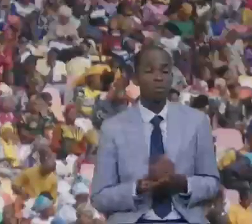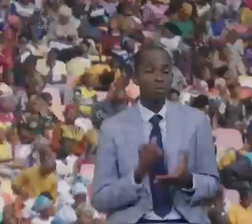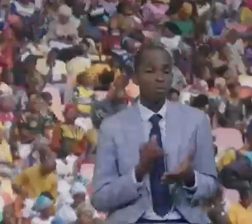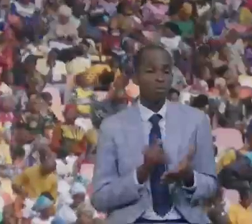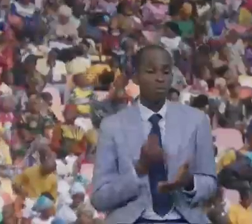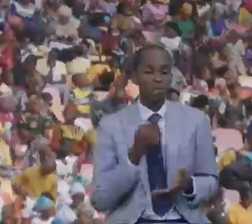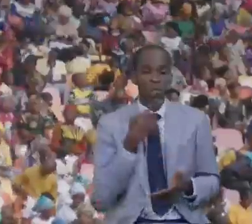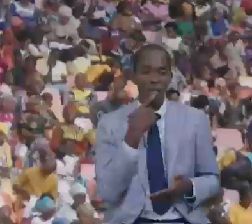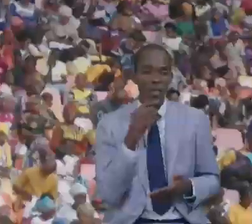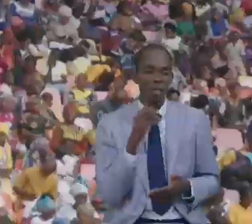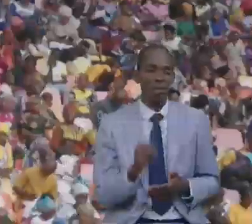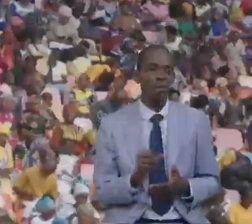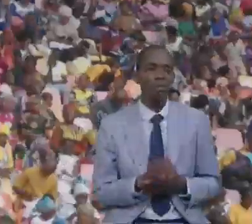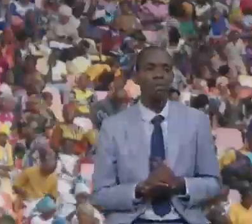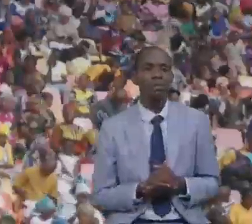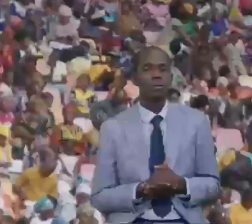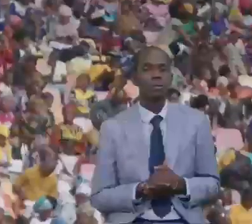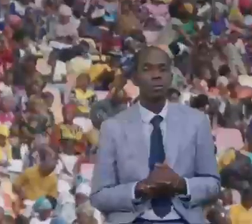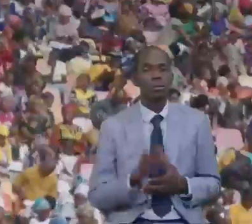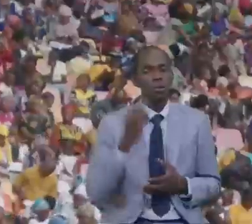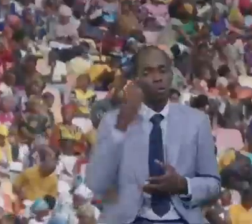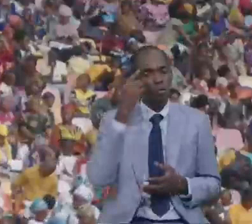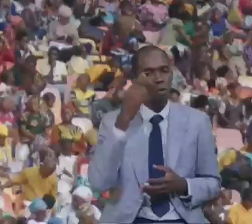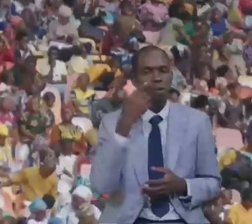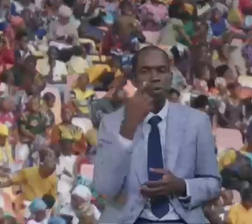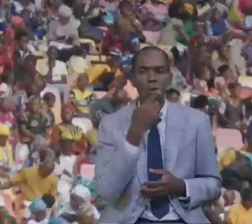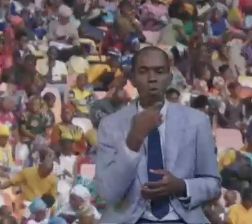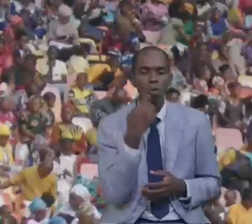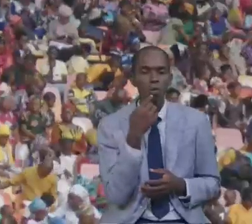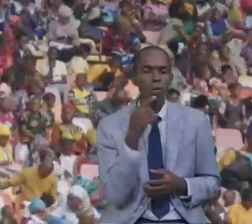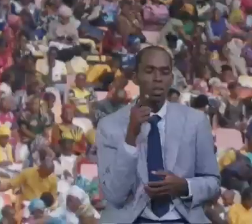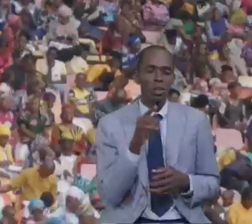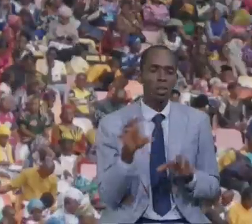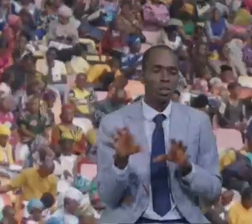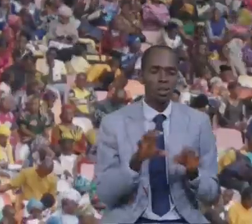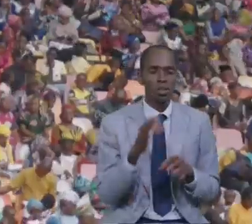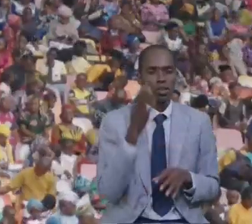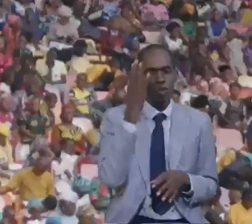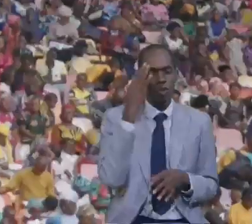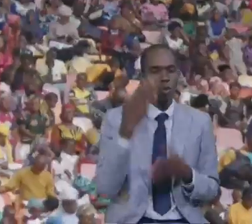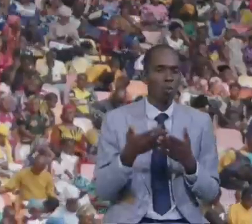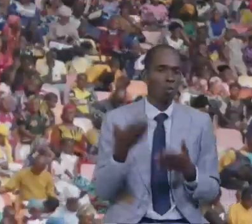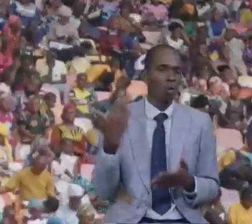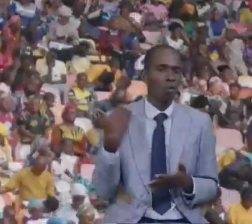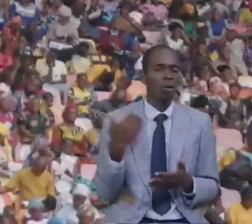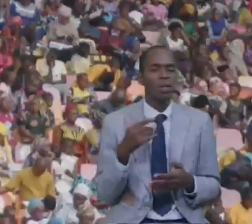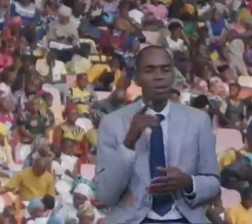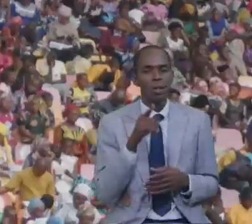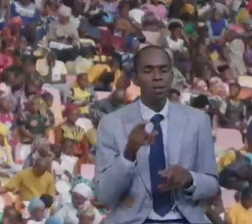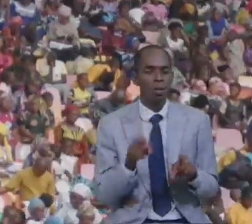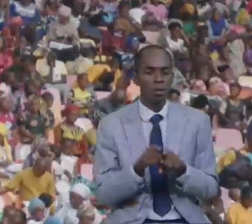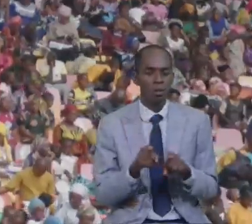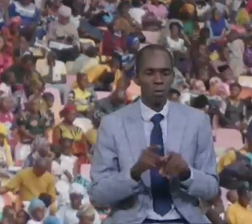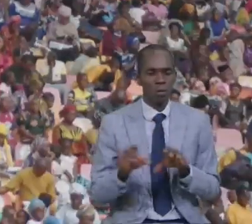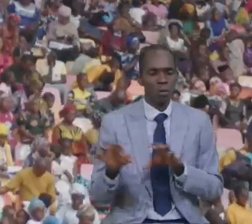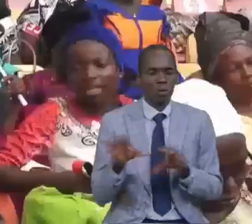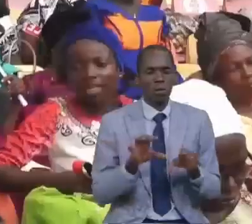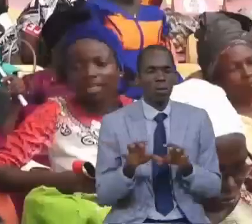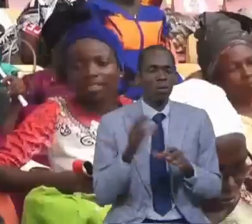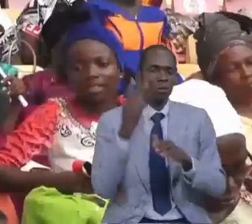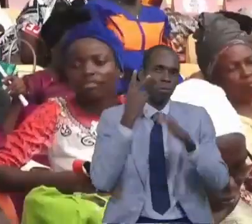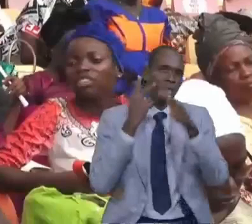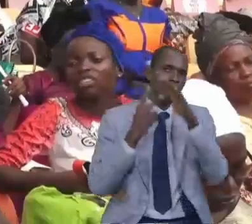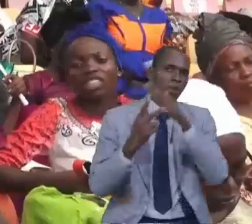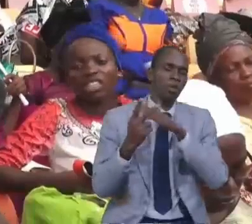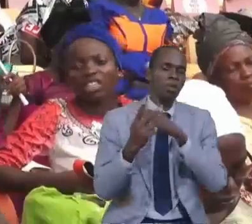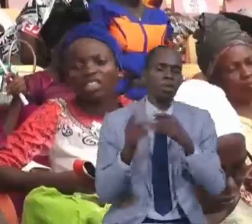also did predestinate to be conformed to the image of his son.